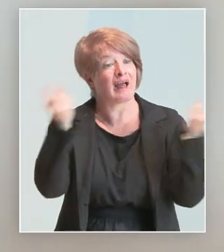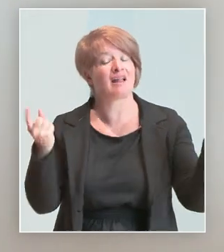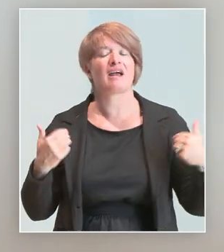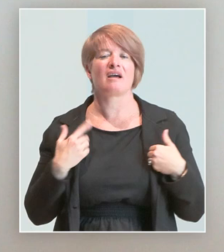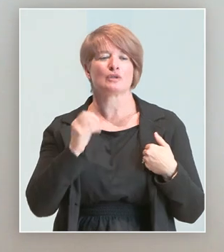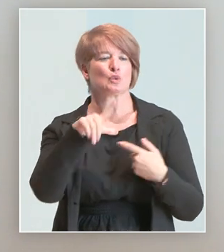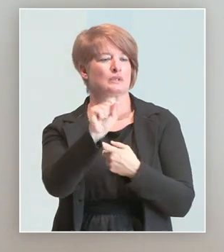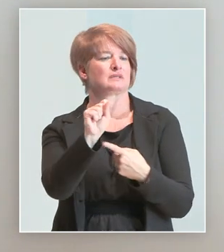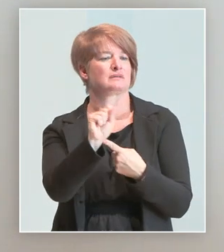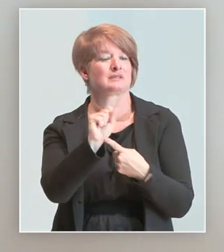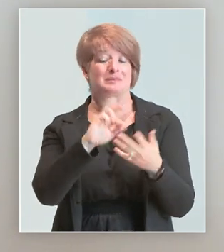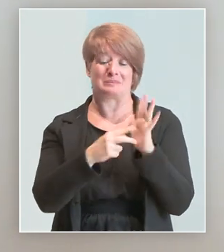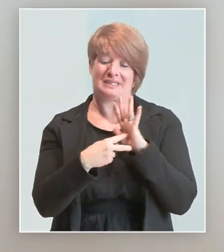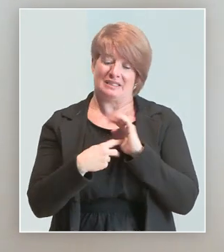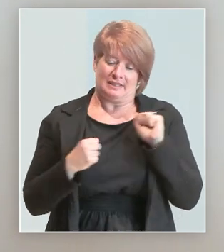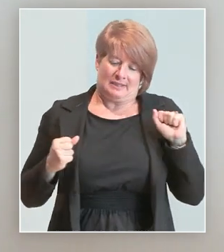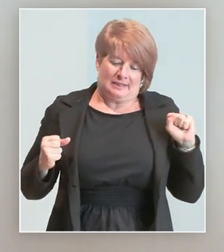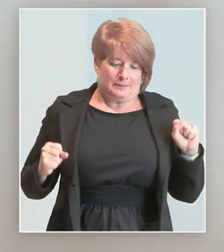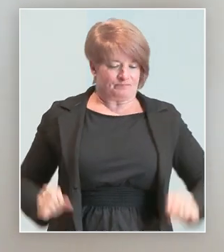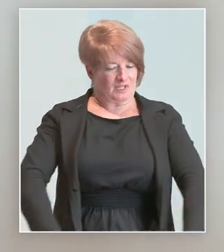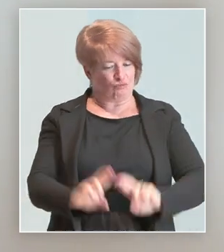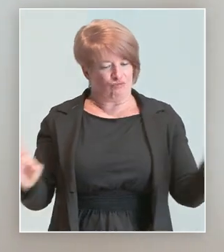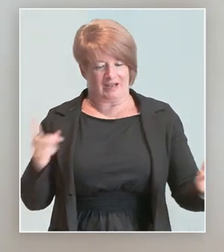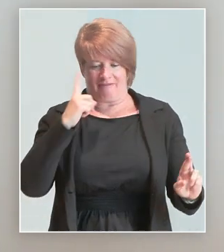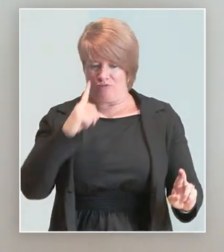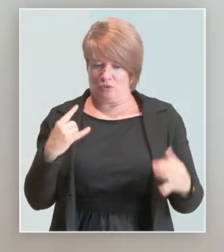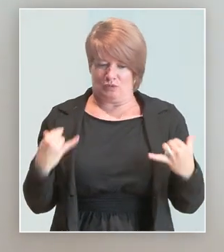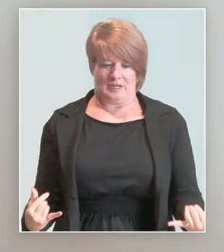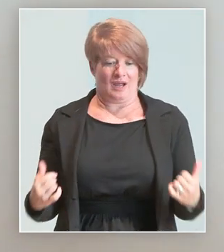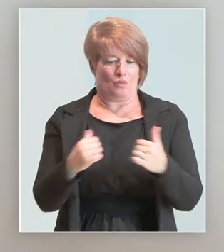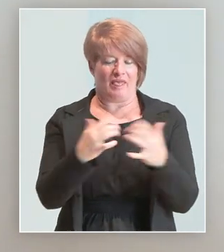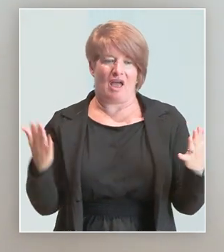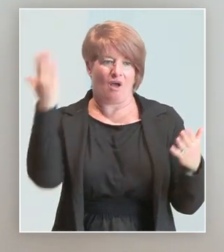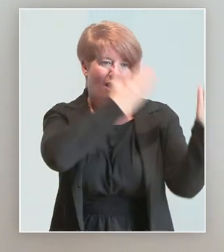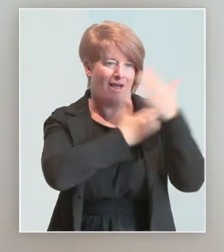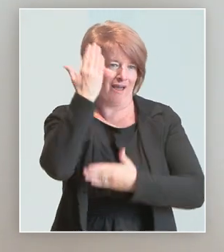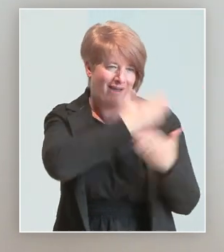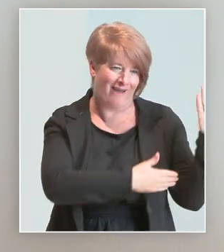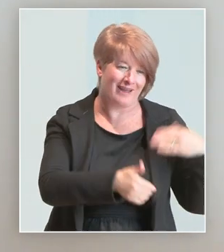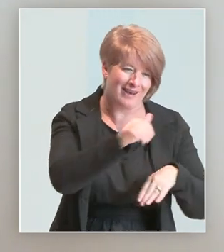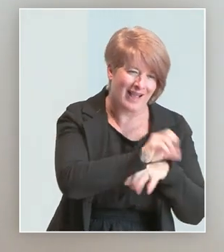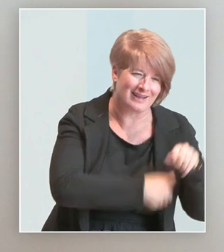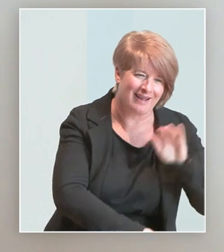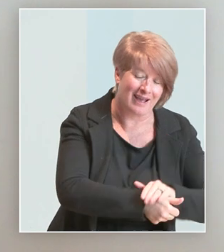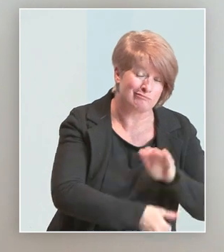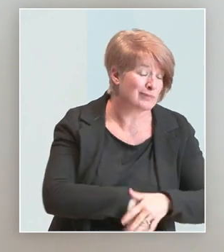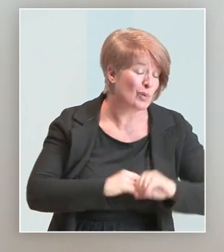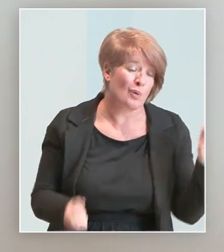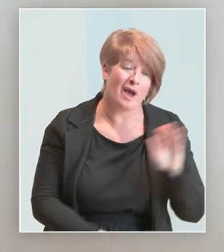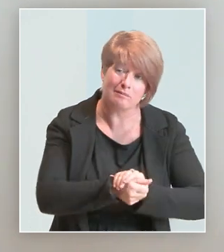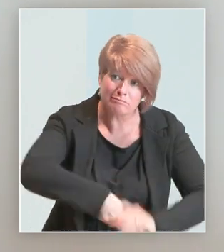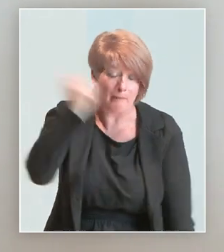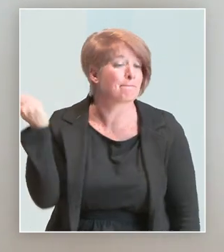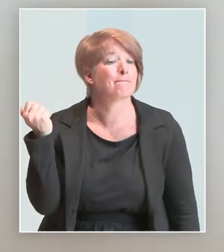which means being ready for the day without the cover of night. The tell happened on the day